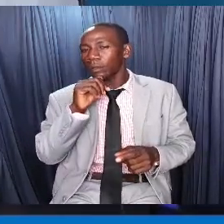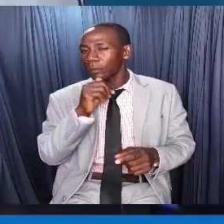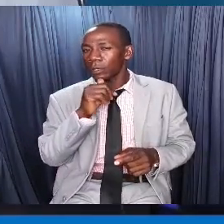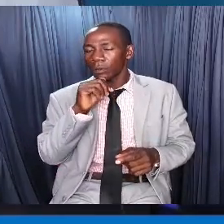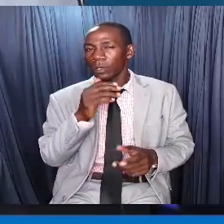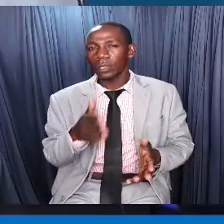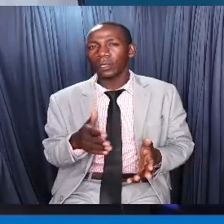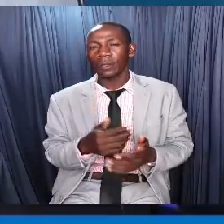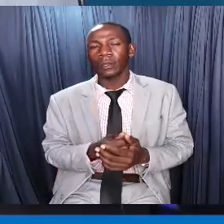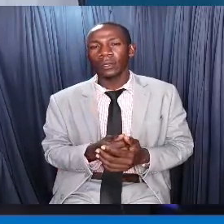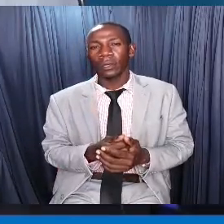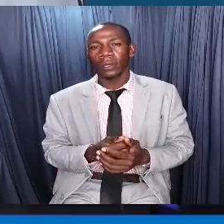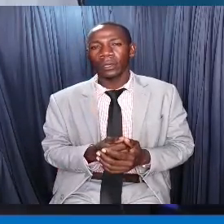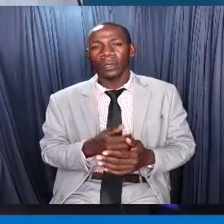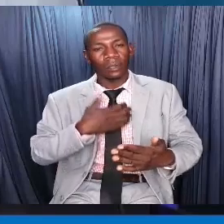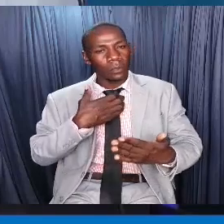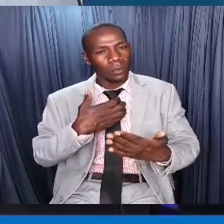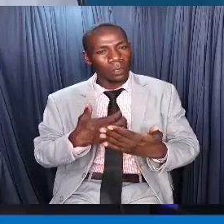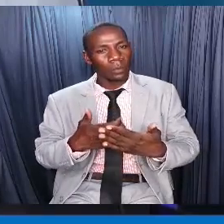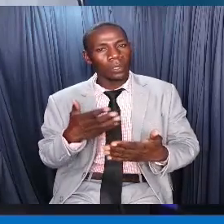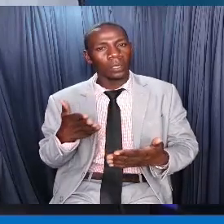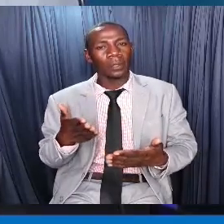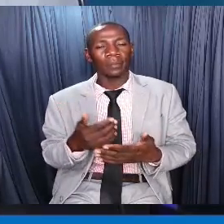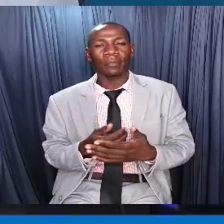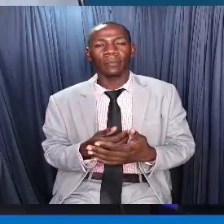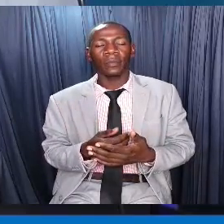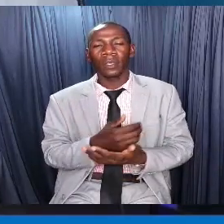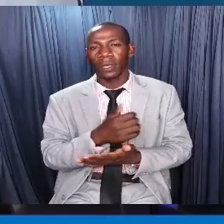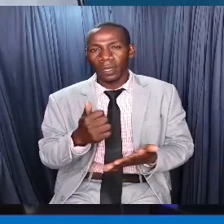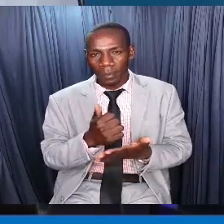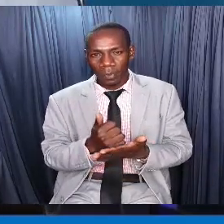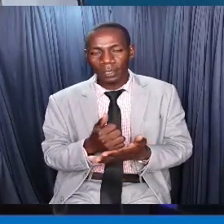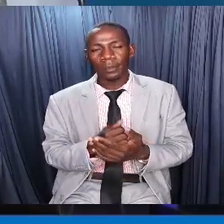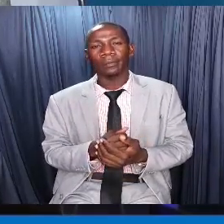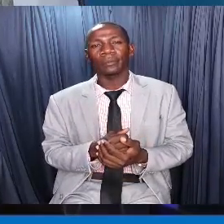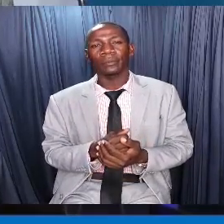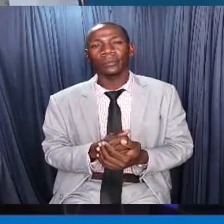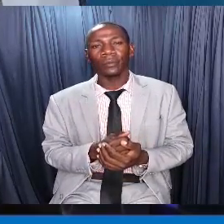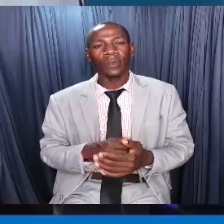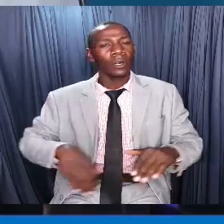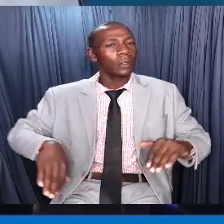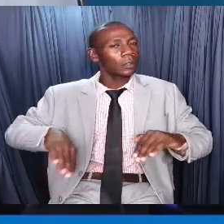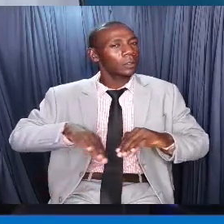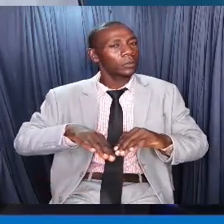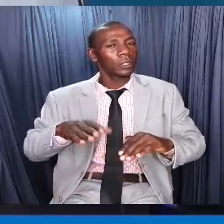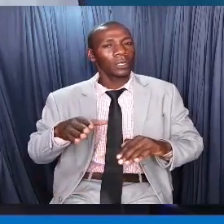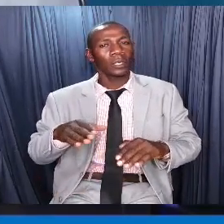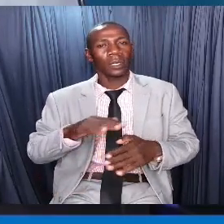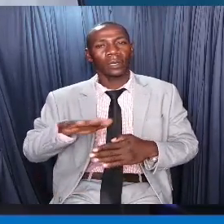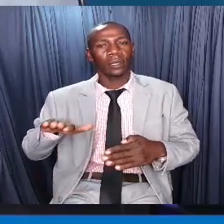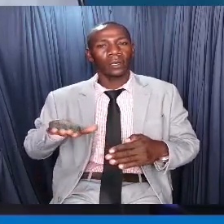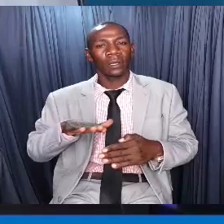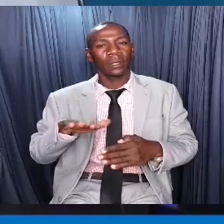area. Kumbe nimejigonga pale. I've stumbled in this area. Bwana Yesu asifiwe sana. Amen. Kumbe nimejigonga pale. So I've stumbled in this